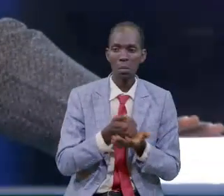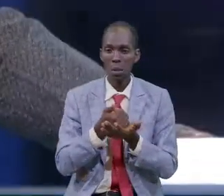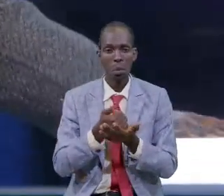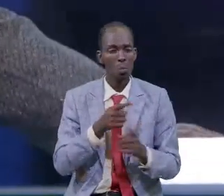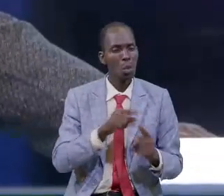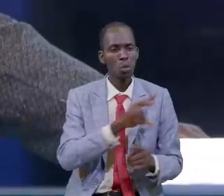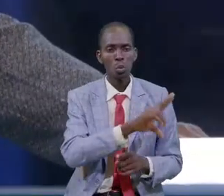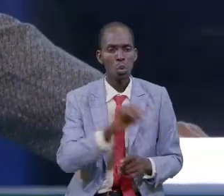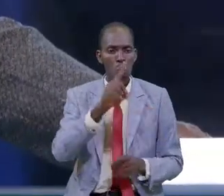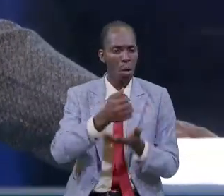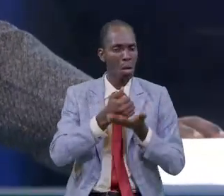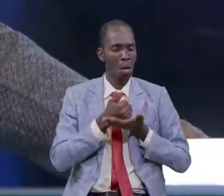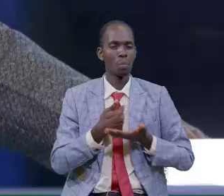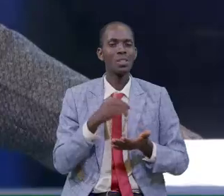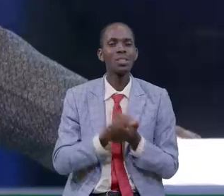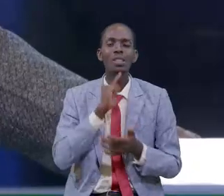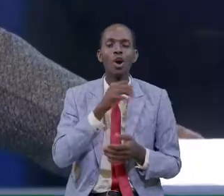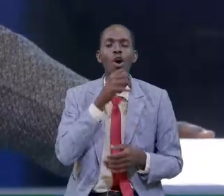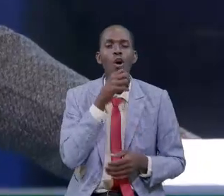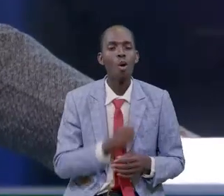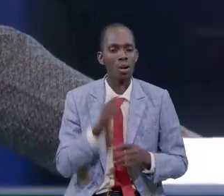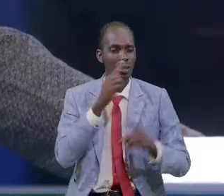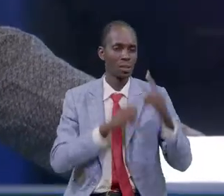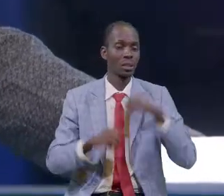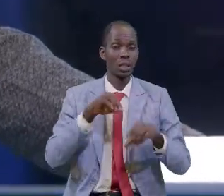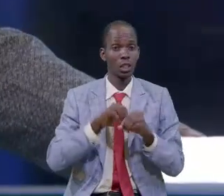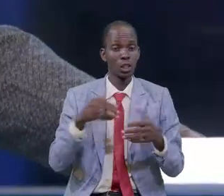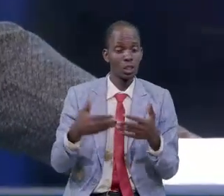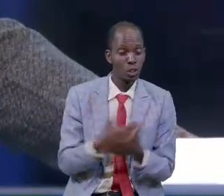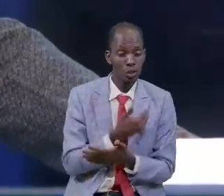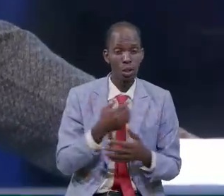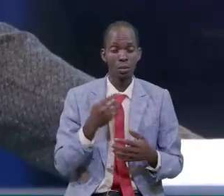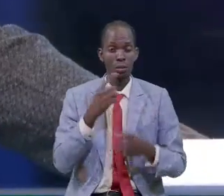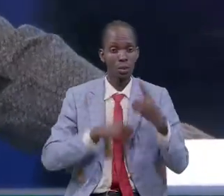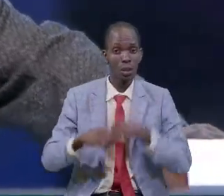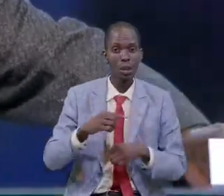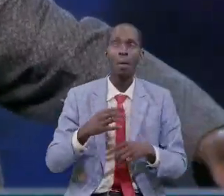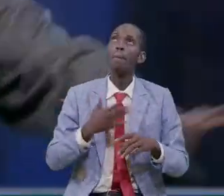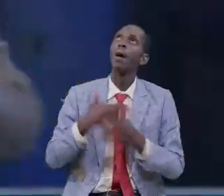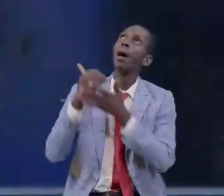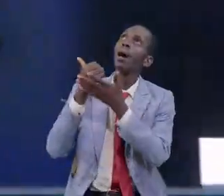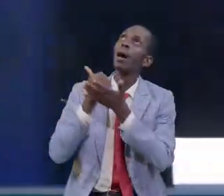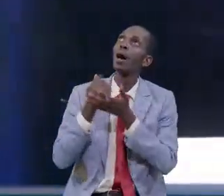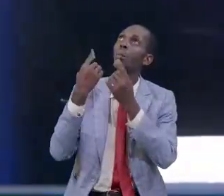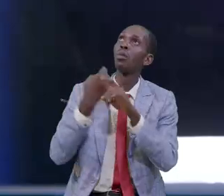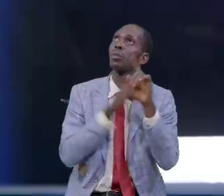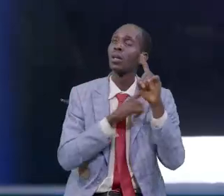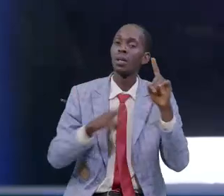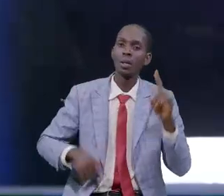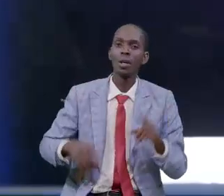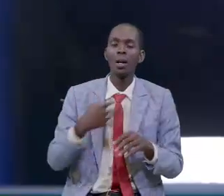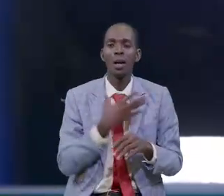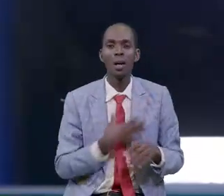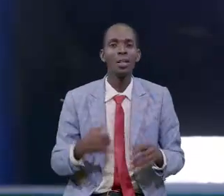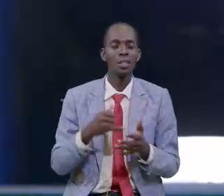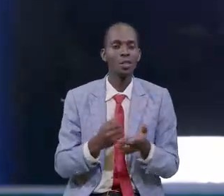old tongue. In the new tongue, my help comes from the Lord, and it comes through all this. Everybody I meet